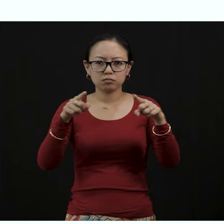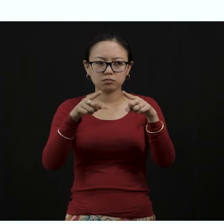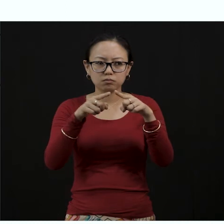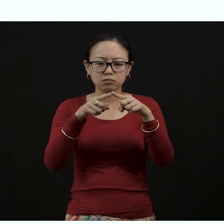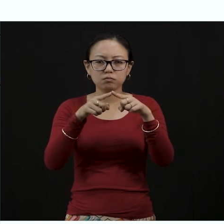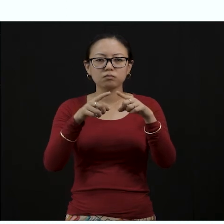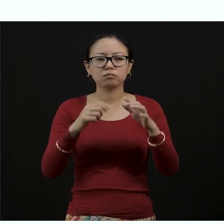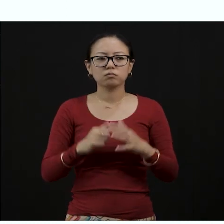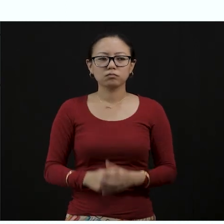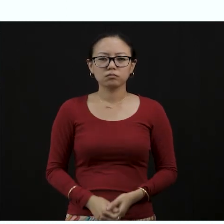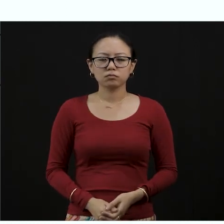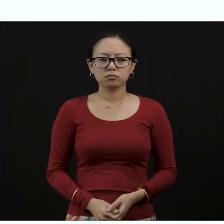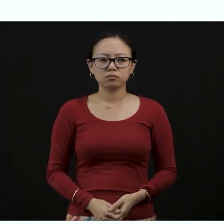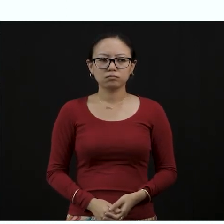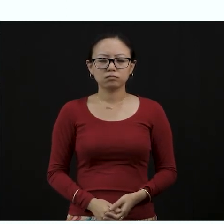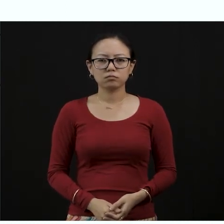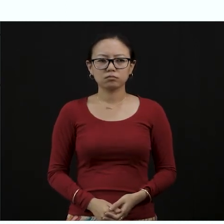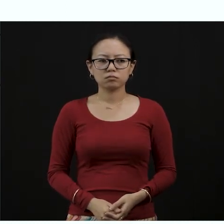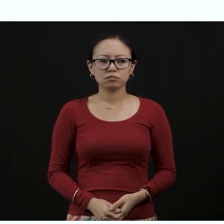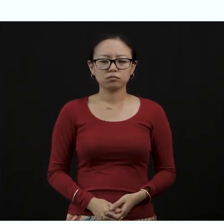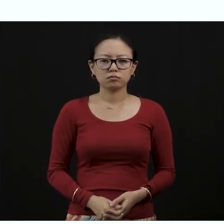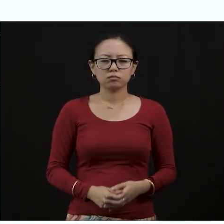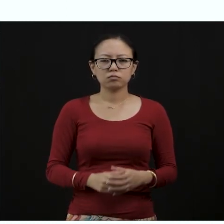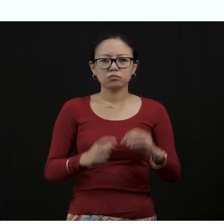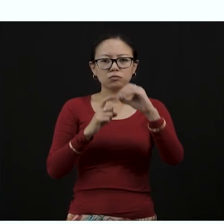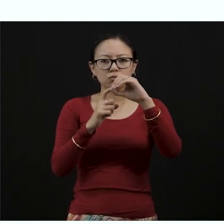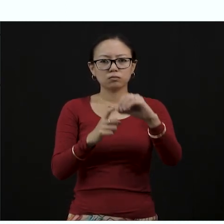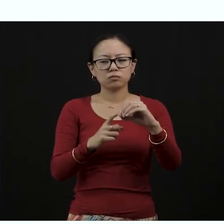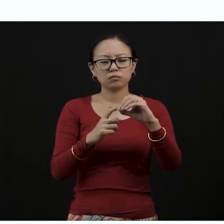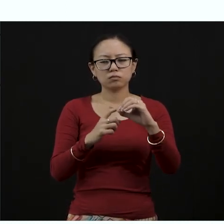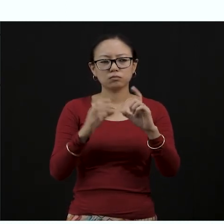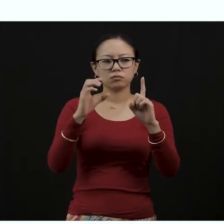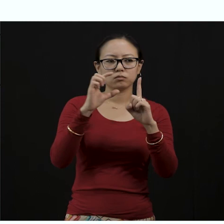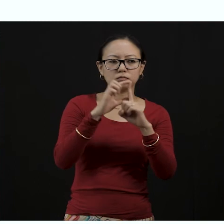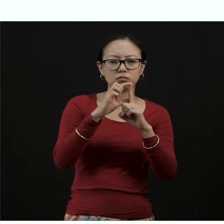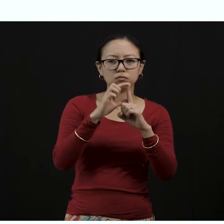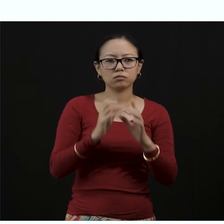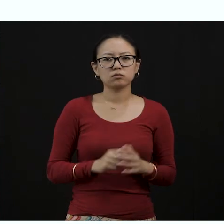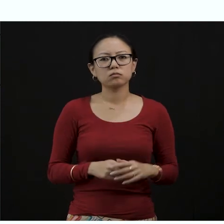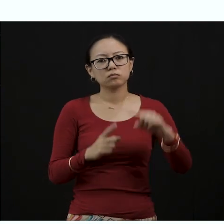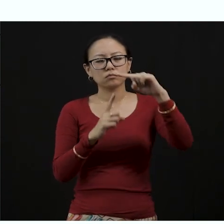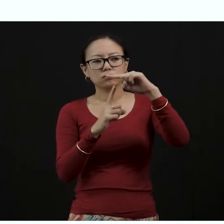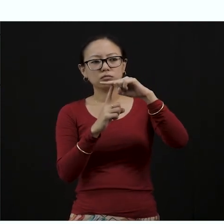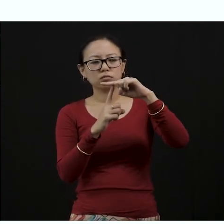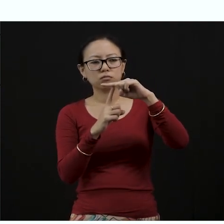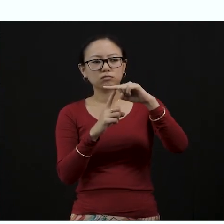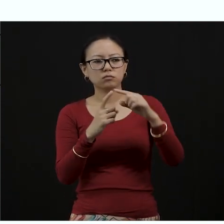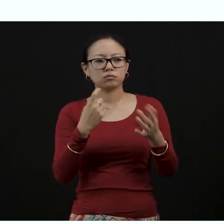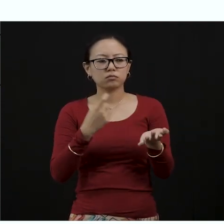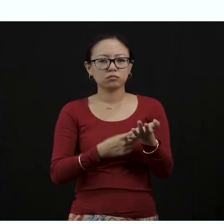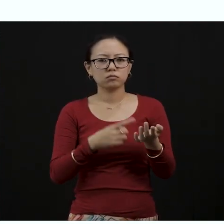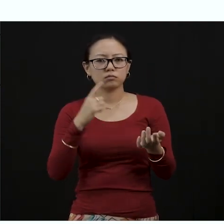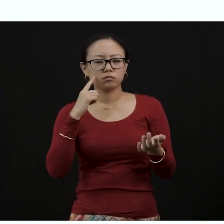an triangle, right? So here we will write 4 is a triangle. So let's spell it.